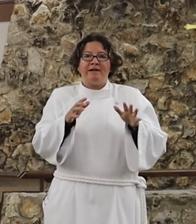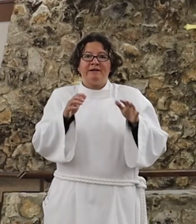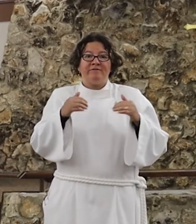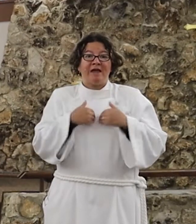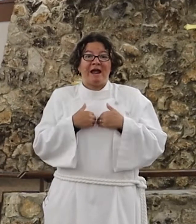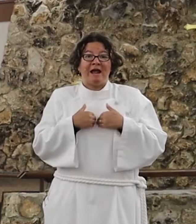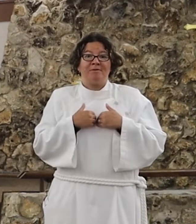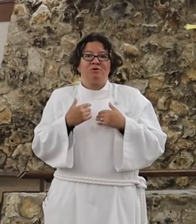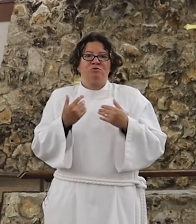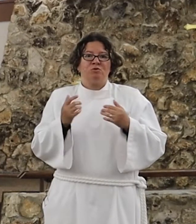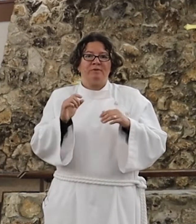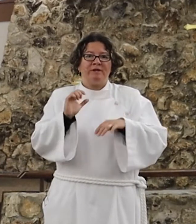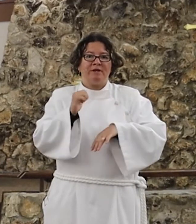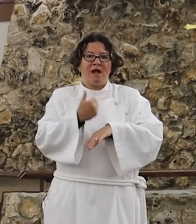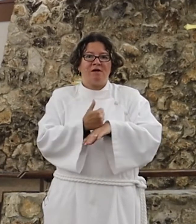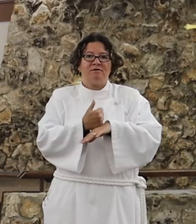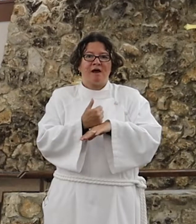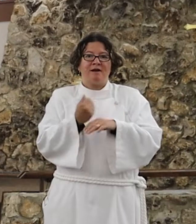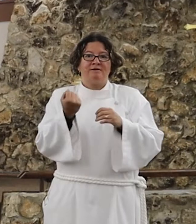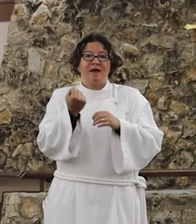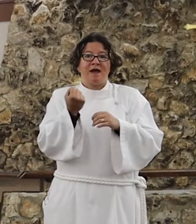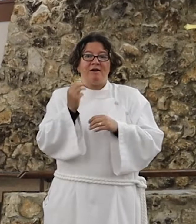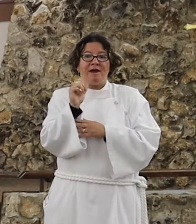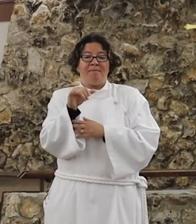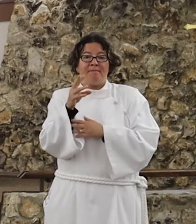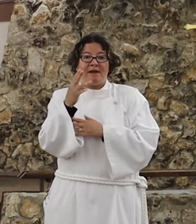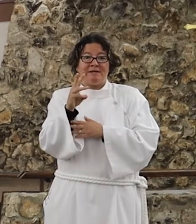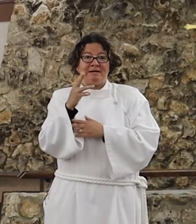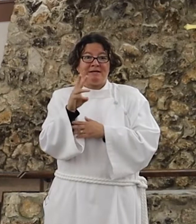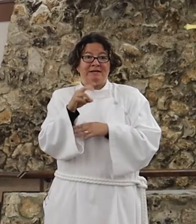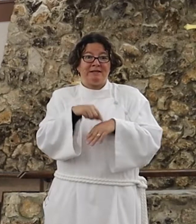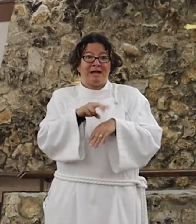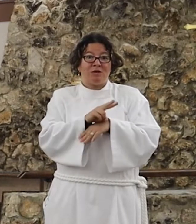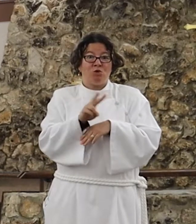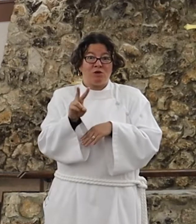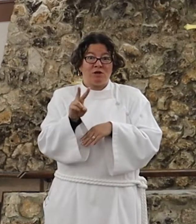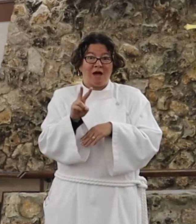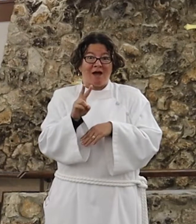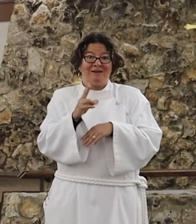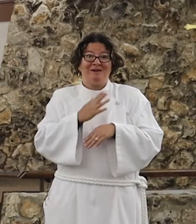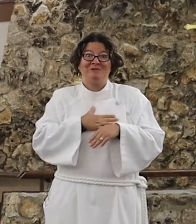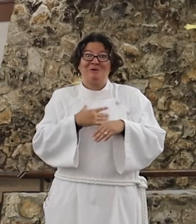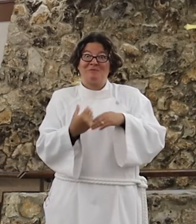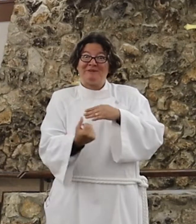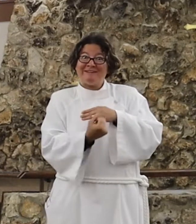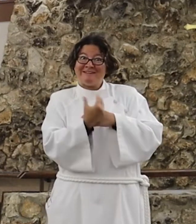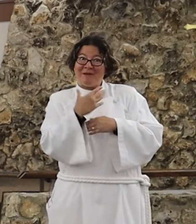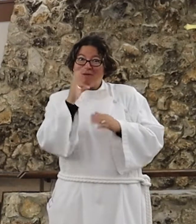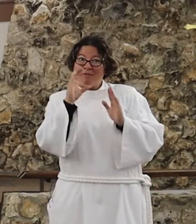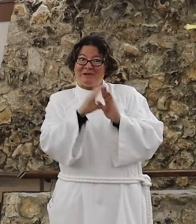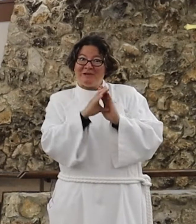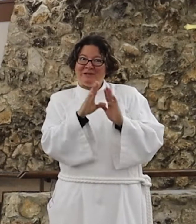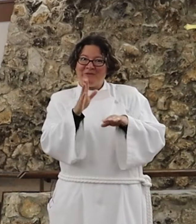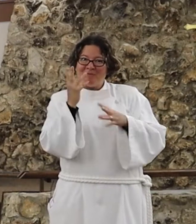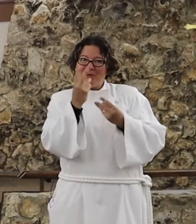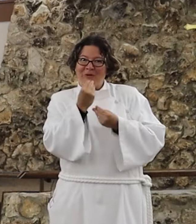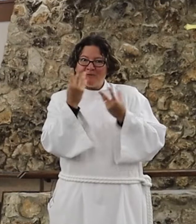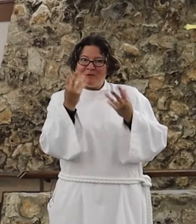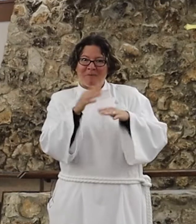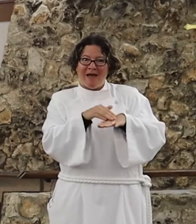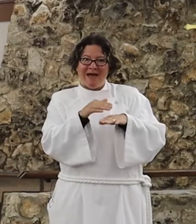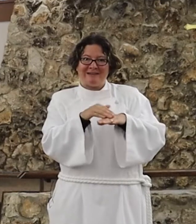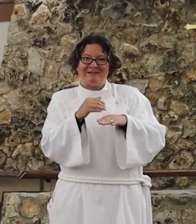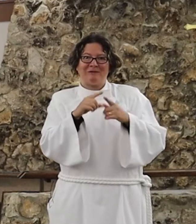Online blessings of the animals will be held on Saturday, May 16th at 2 o'clock. So please send me pictures of